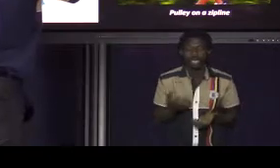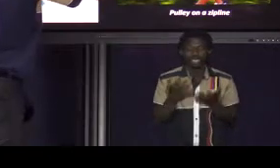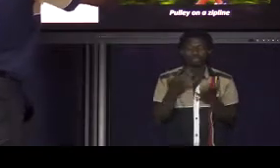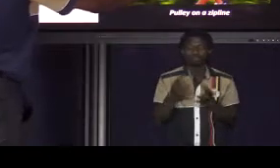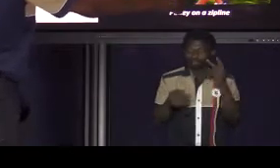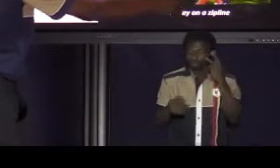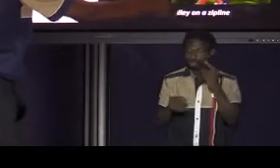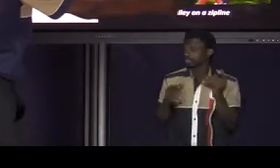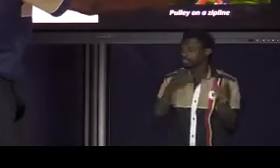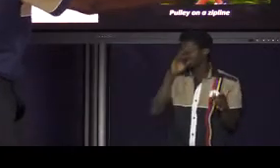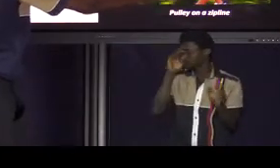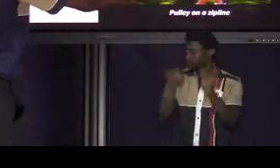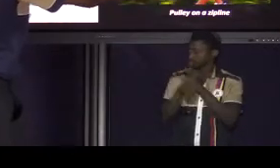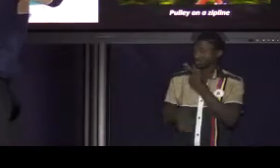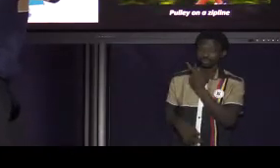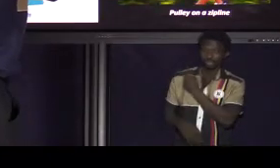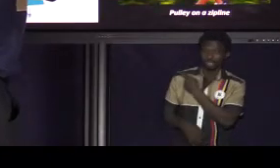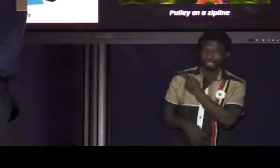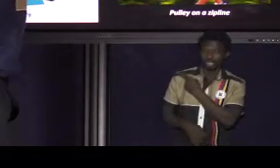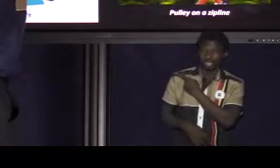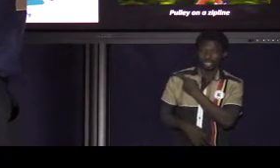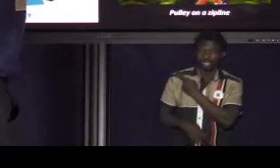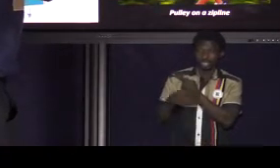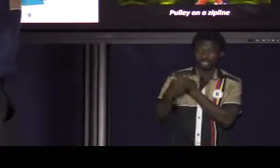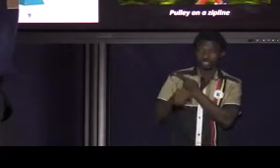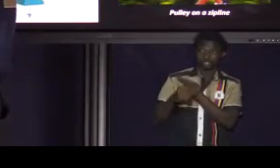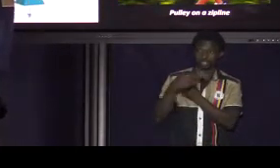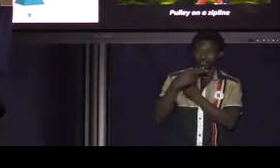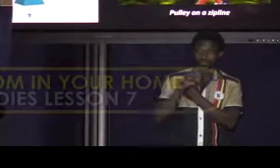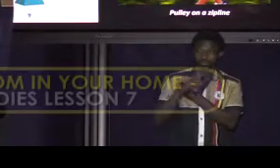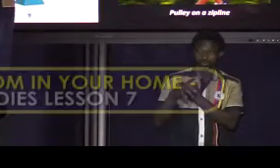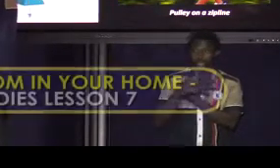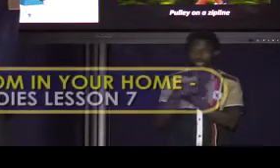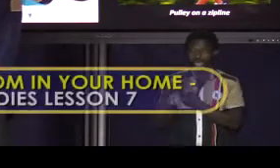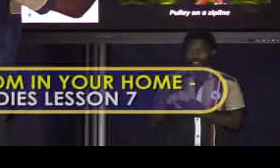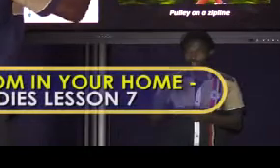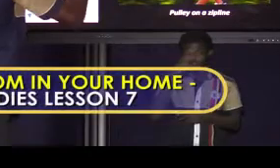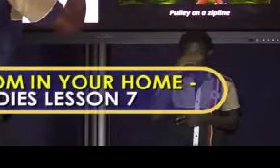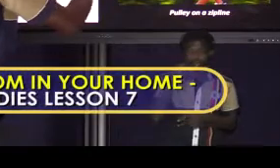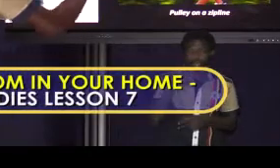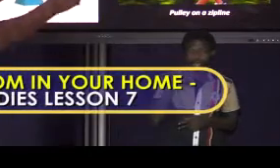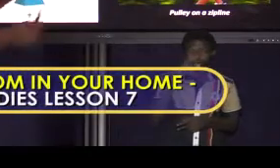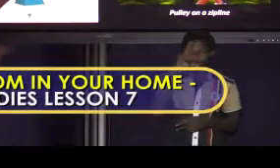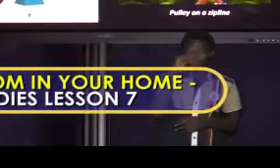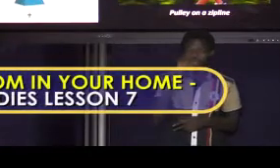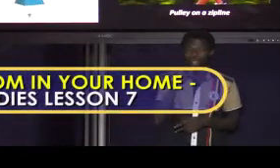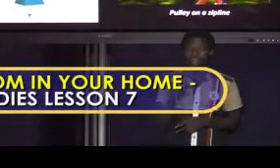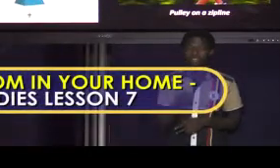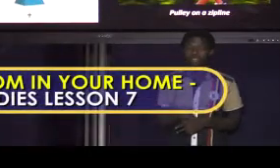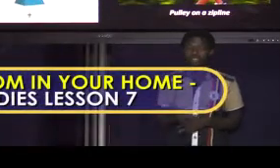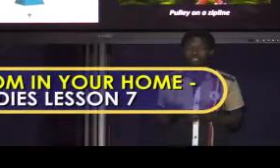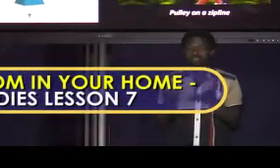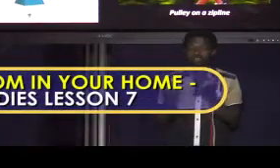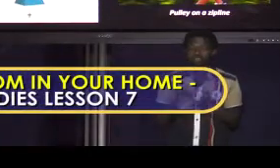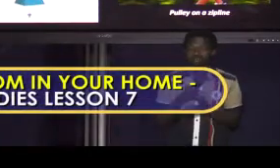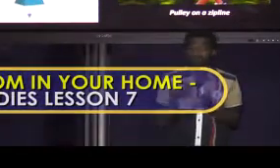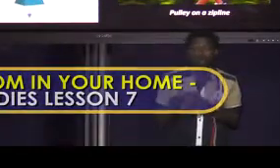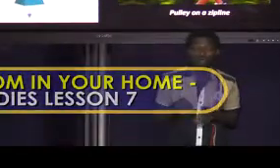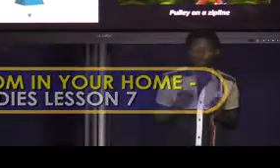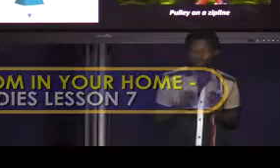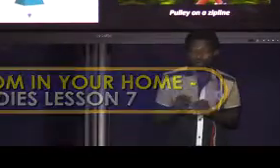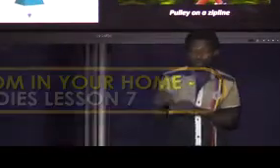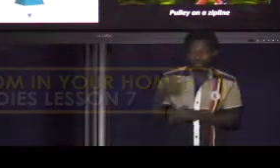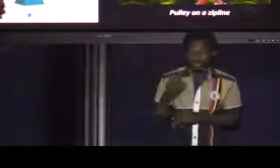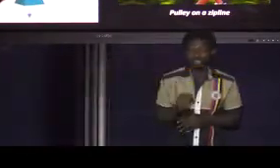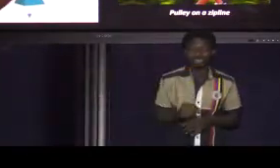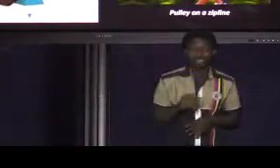is the wheel. The man using it, we can say he is the load. So when moving, the wheel